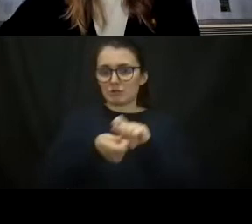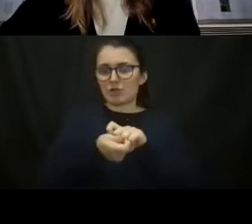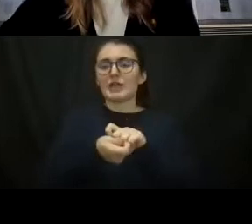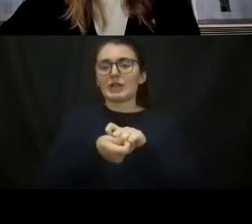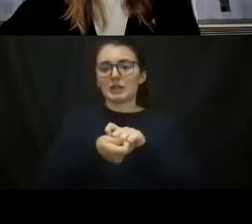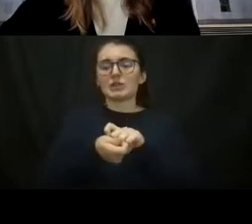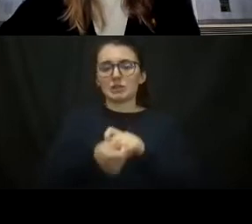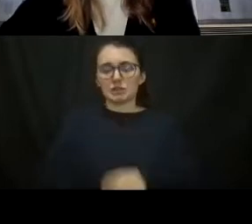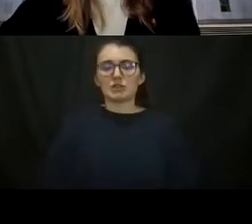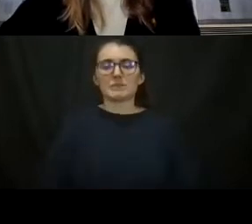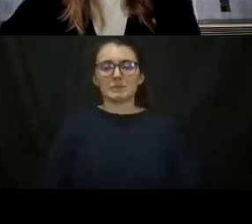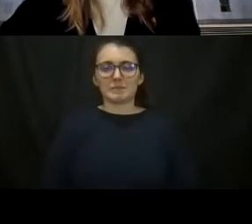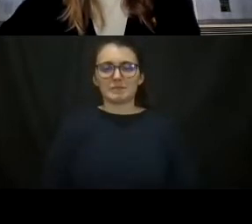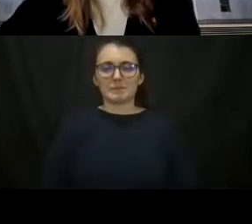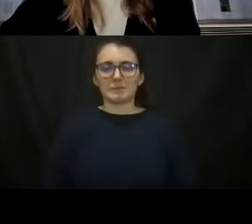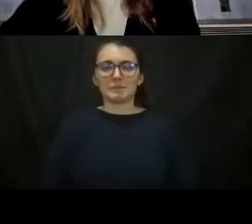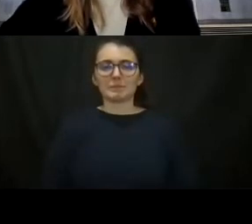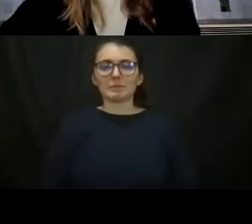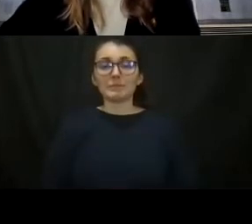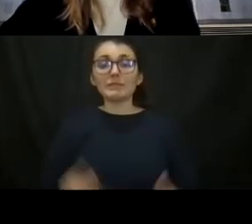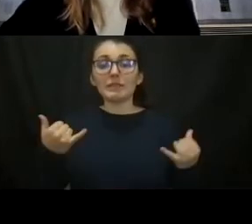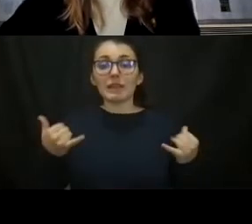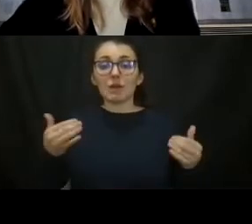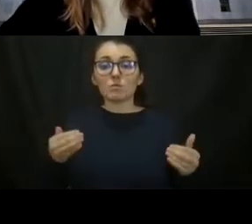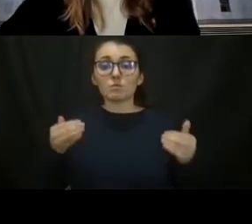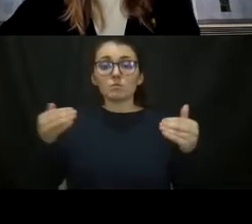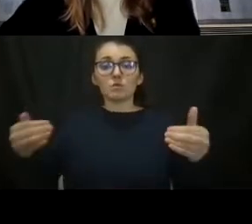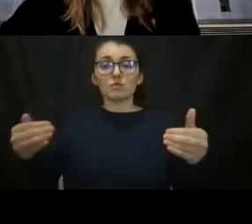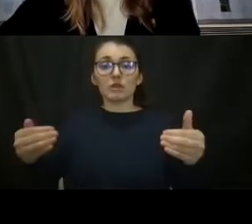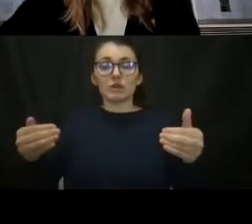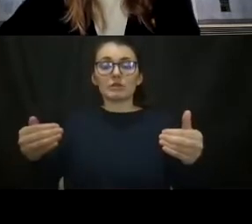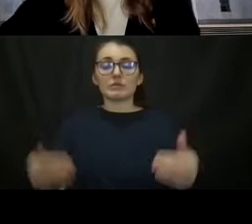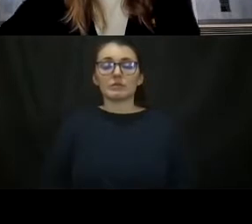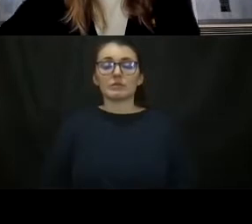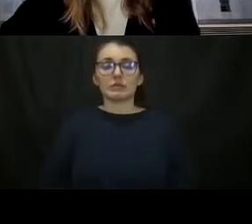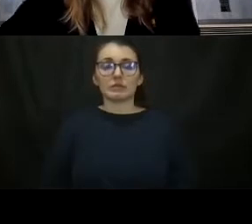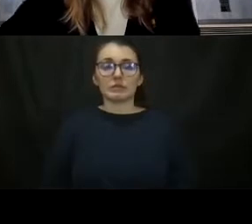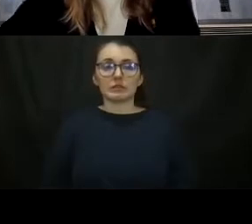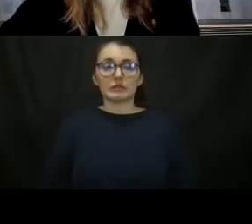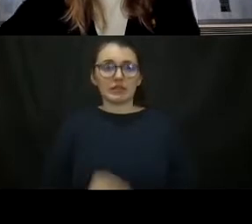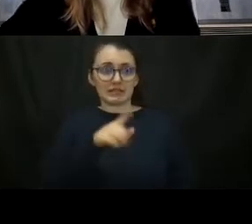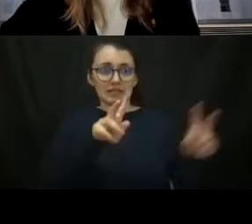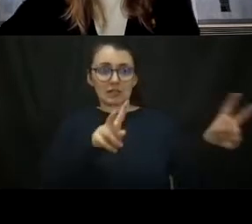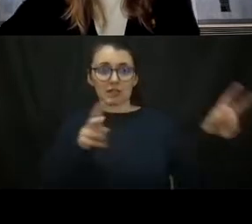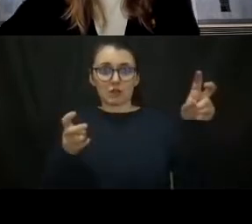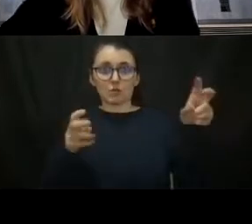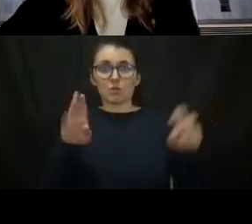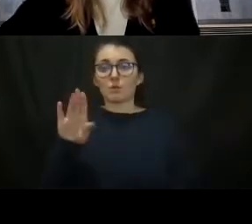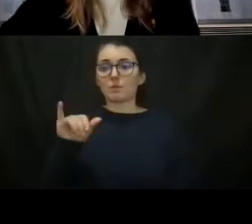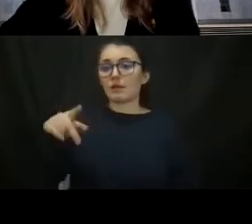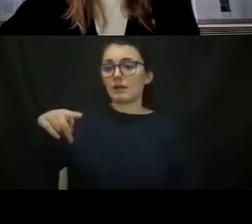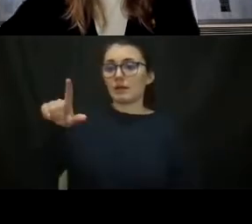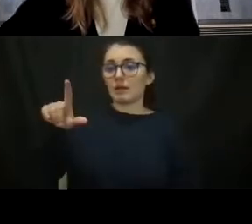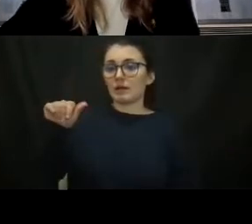1792. We're going to move forward a little bit further in time here. We're passing a quote by Plato. He has some important quotes